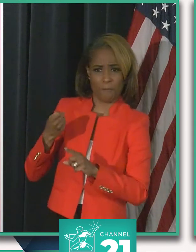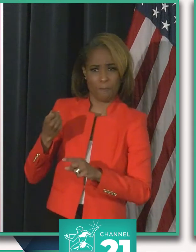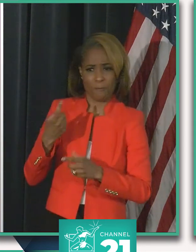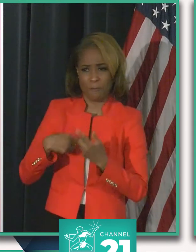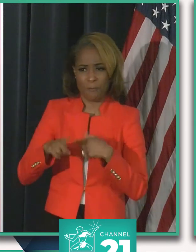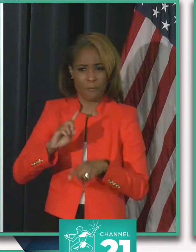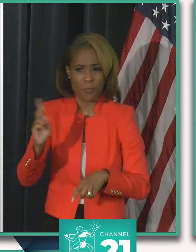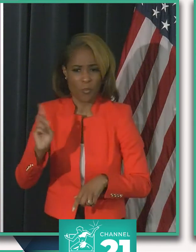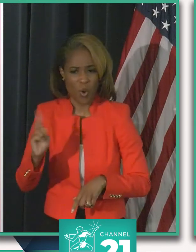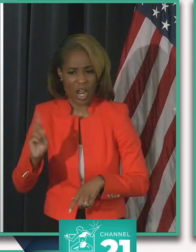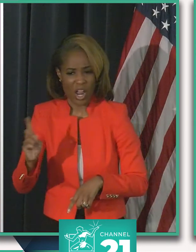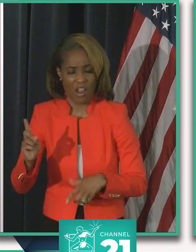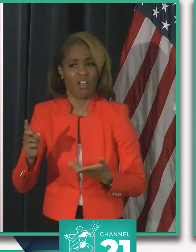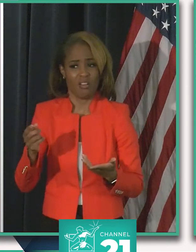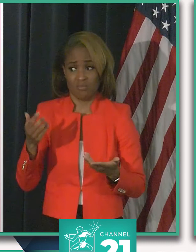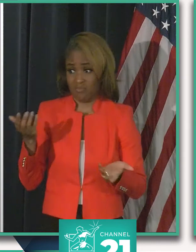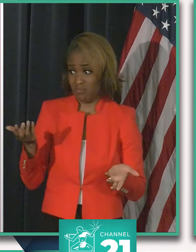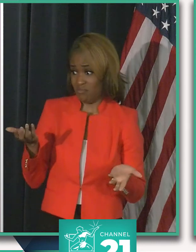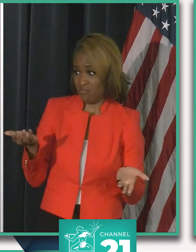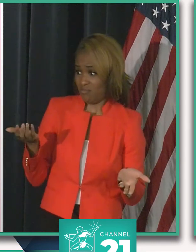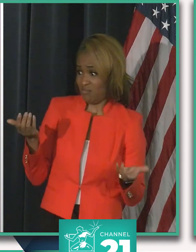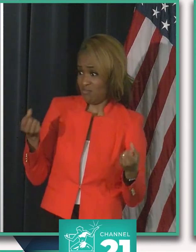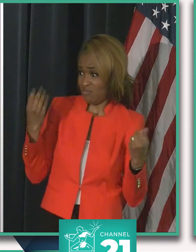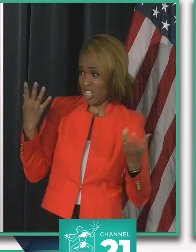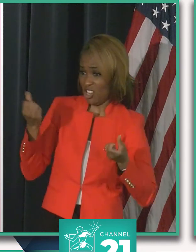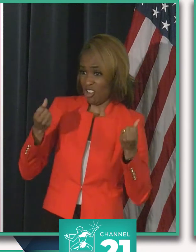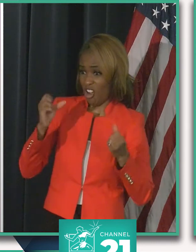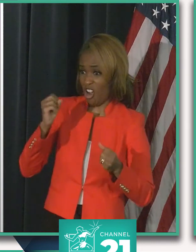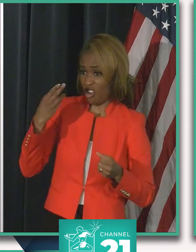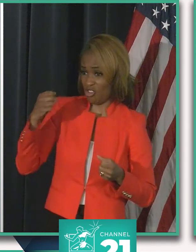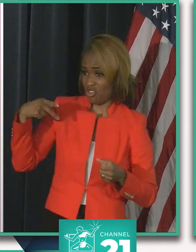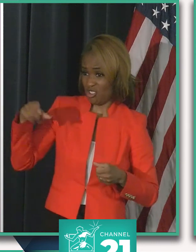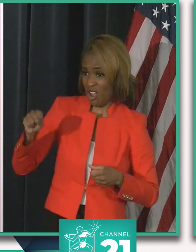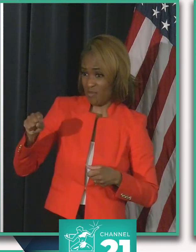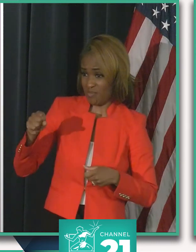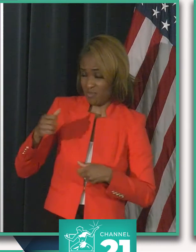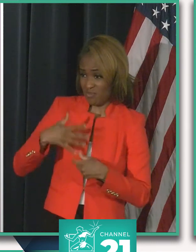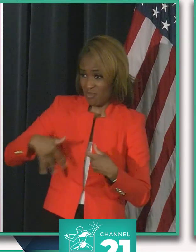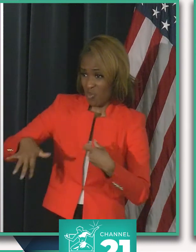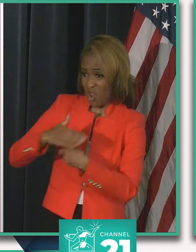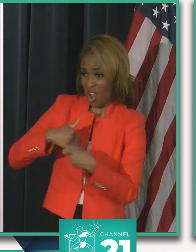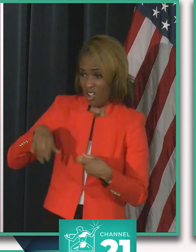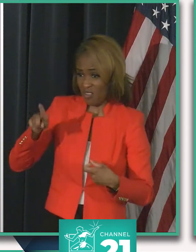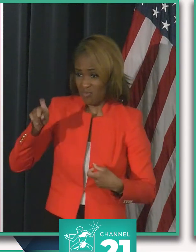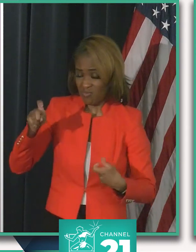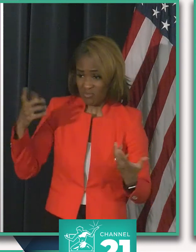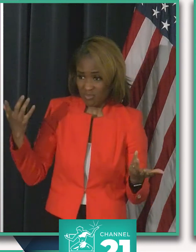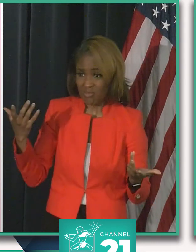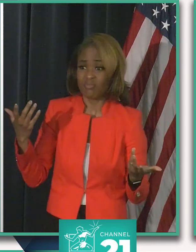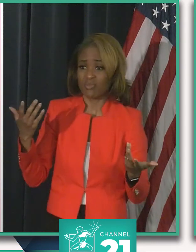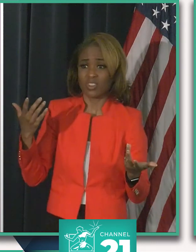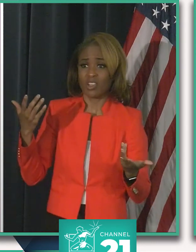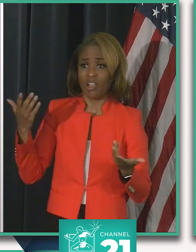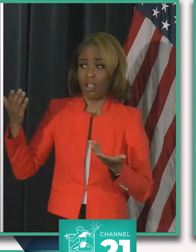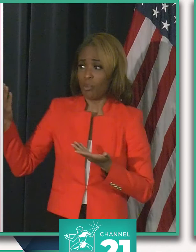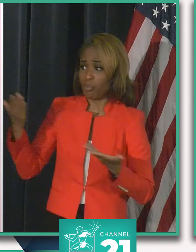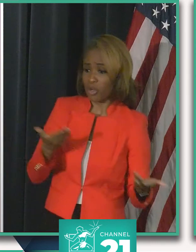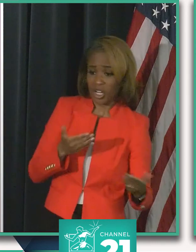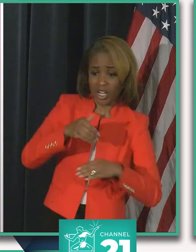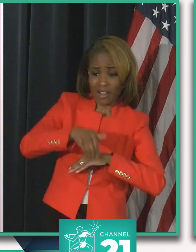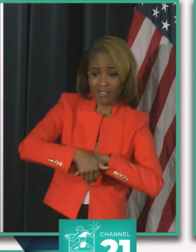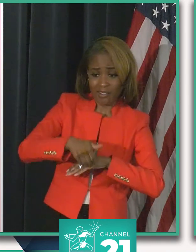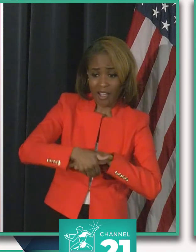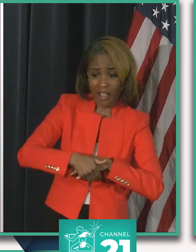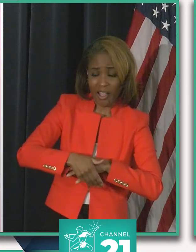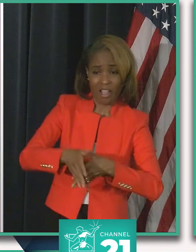of auto shops around here. Is there a particular street? They're coming from them, and they bring them during the night